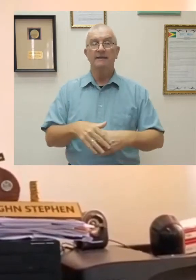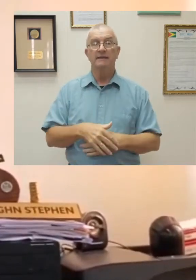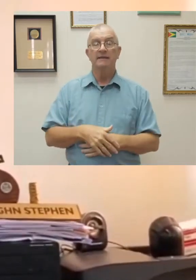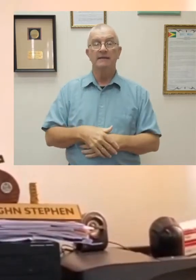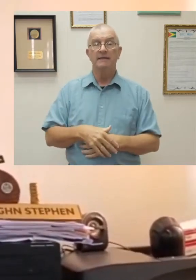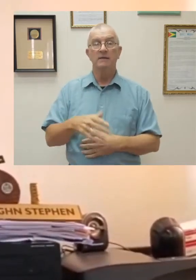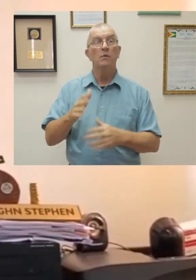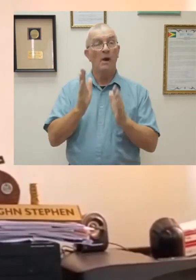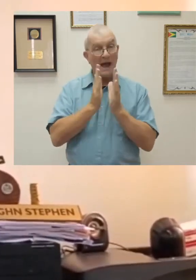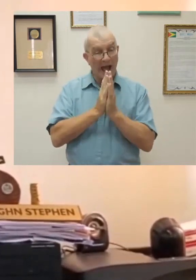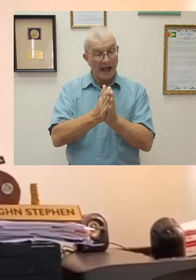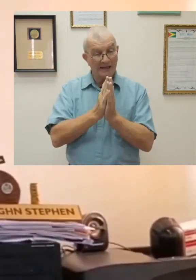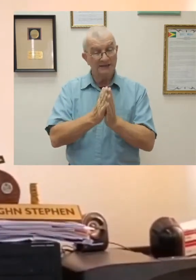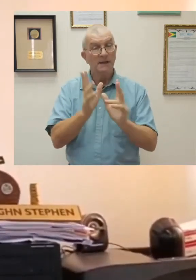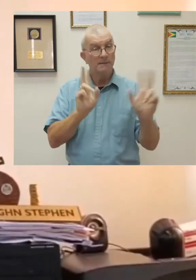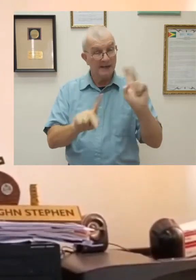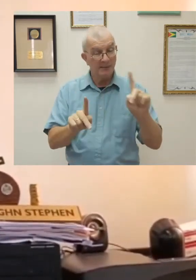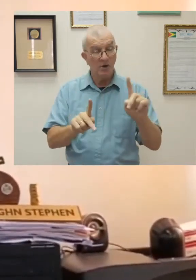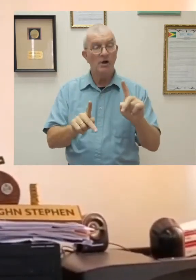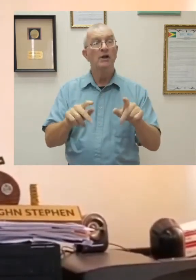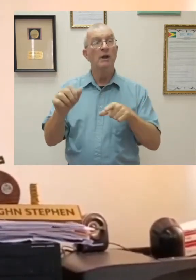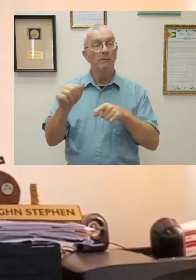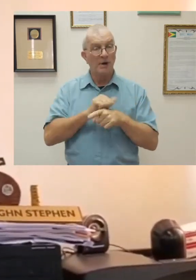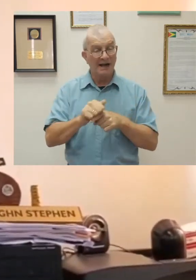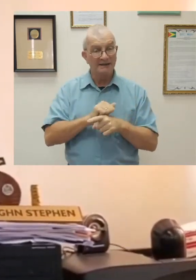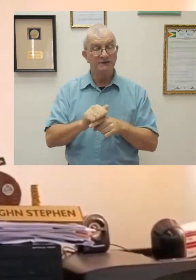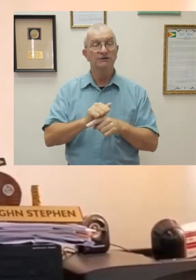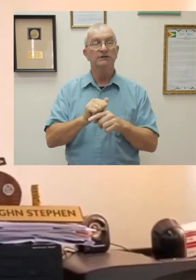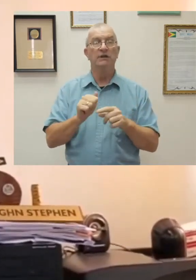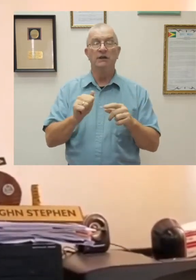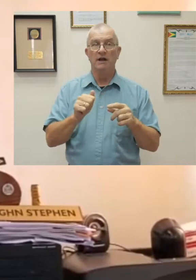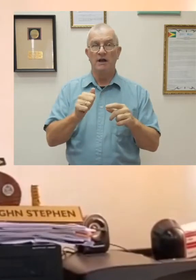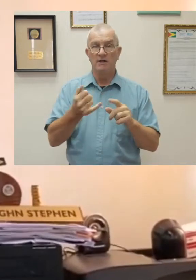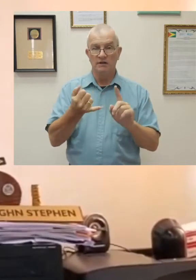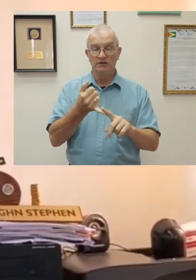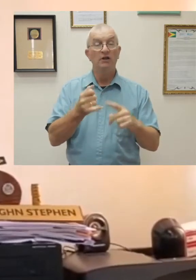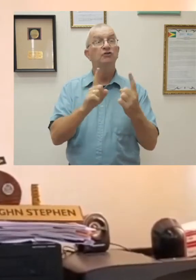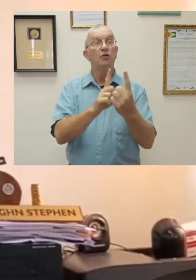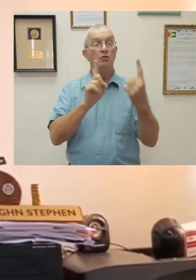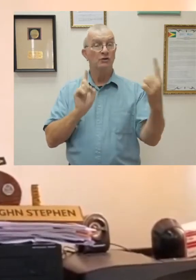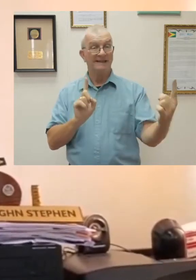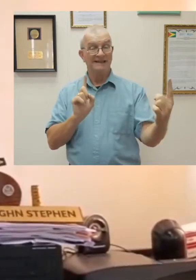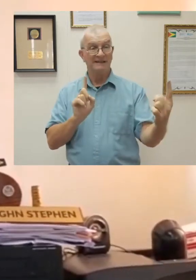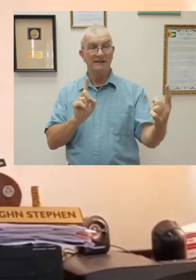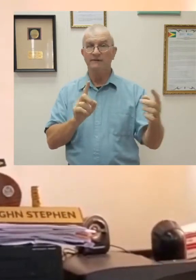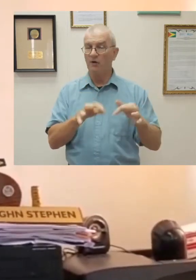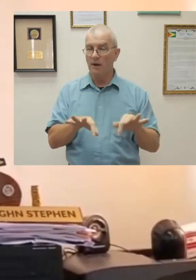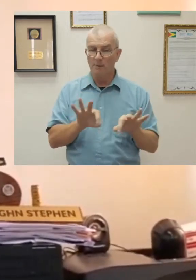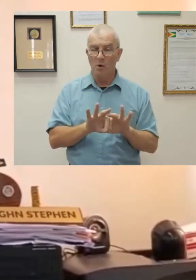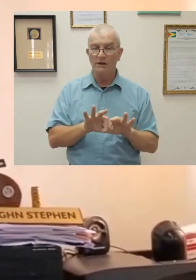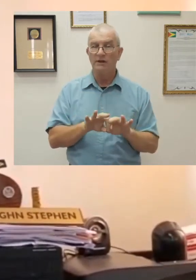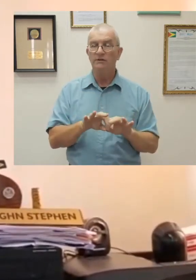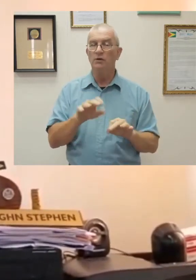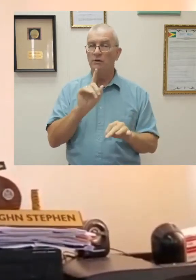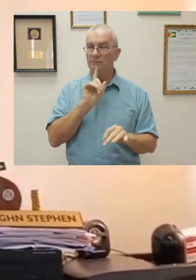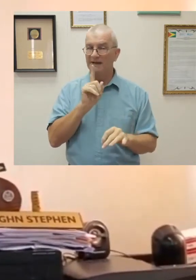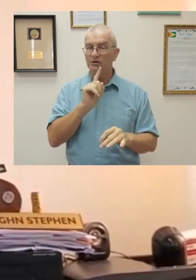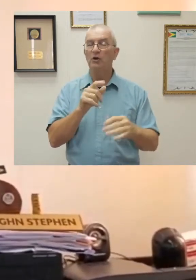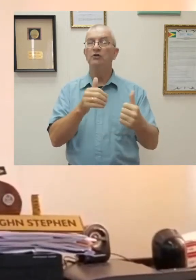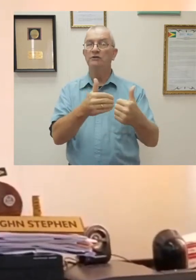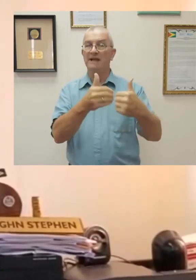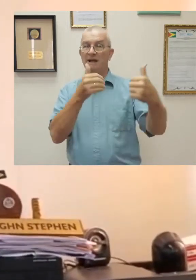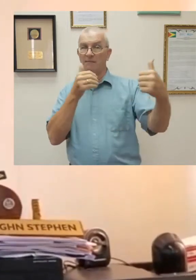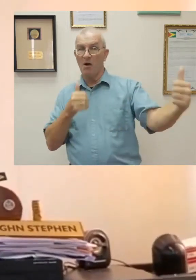so we are asking the public to practice the basics. Social distancing is very important. We are asking that you maintain